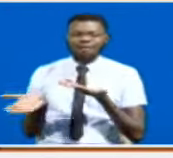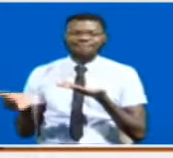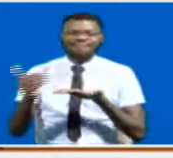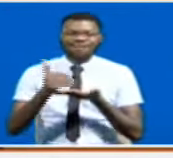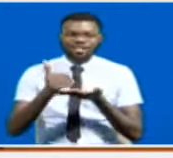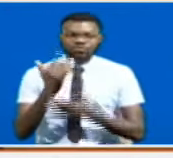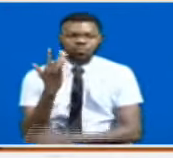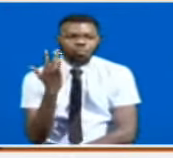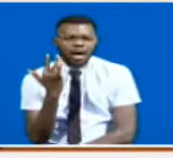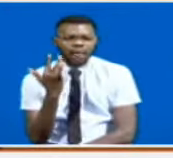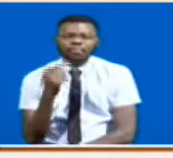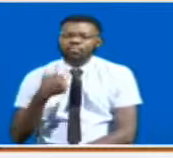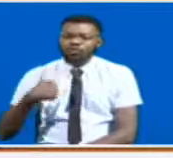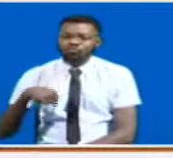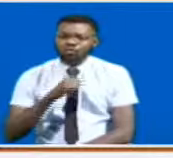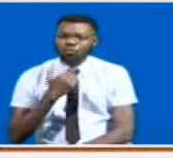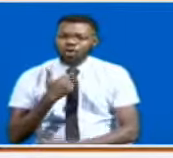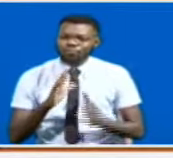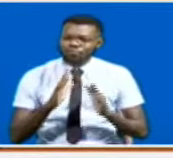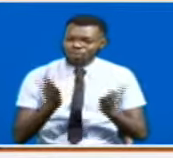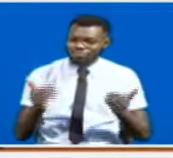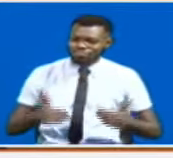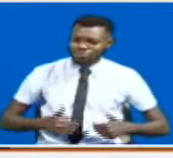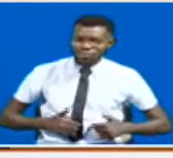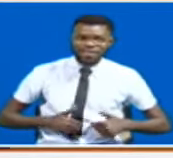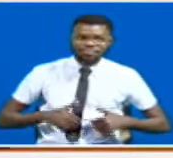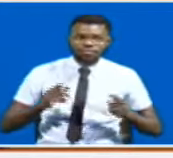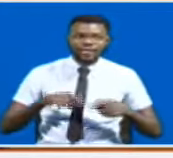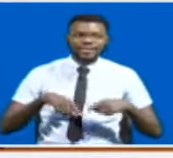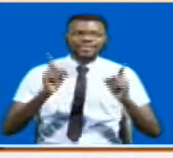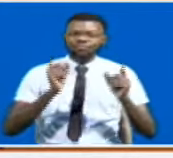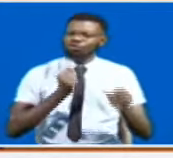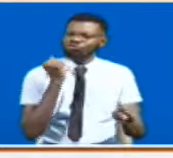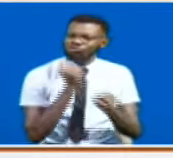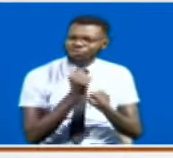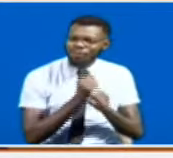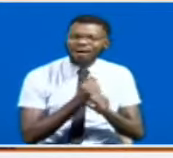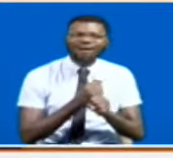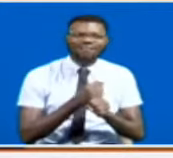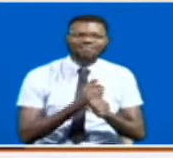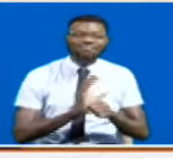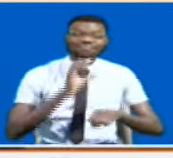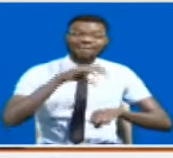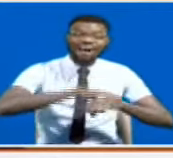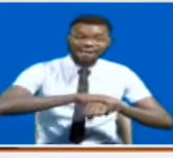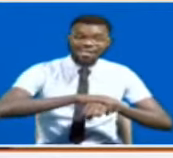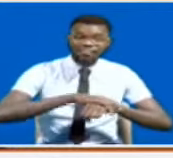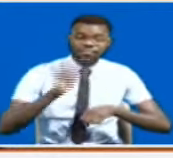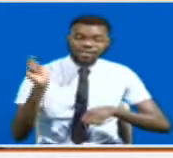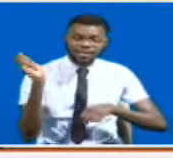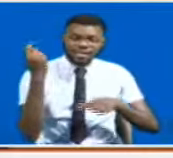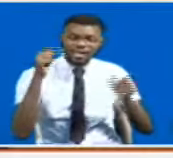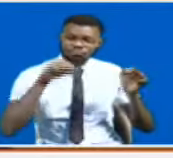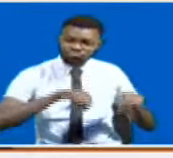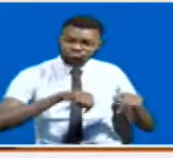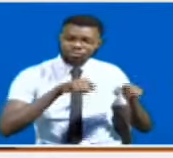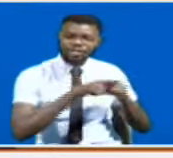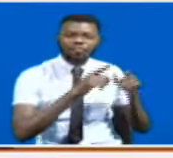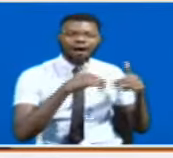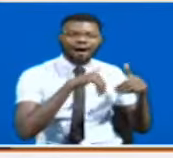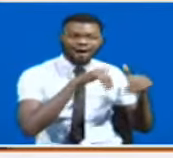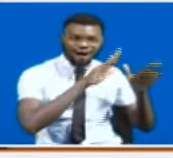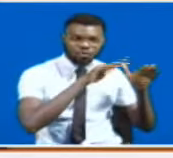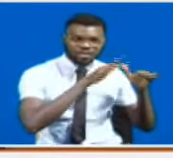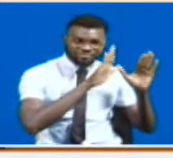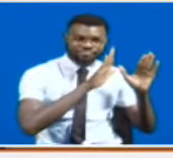basically to ensure that our young people then gain employment. As I said, not only locally, but also abroad. If it